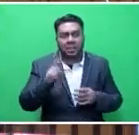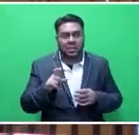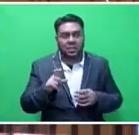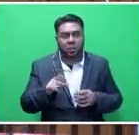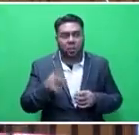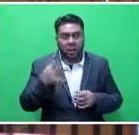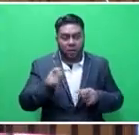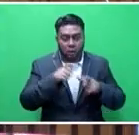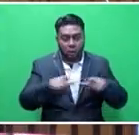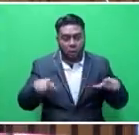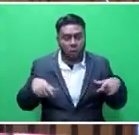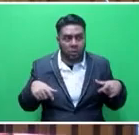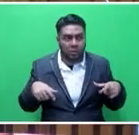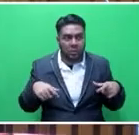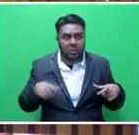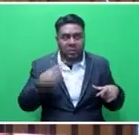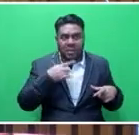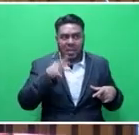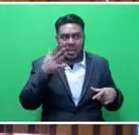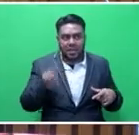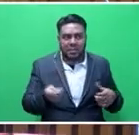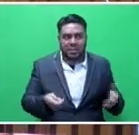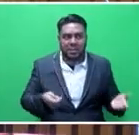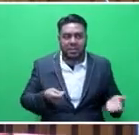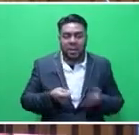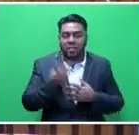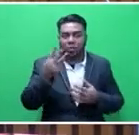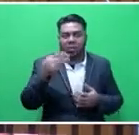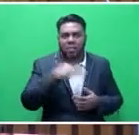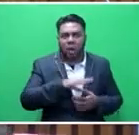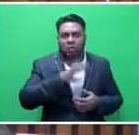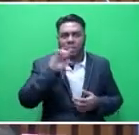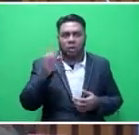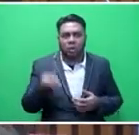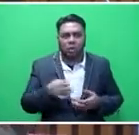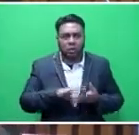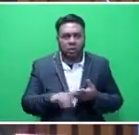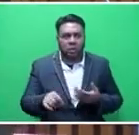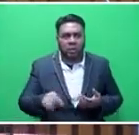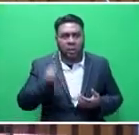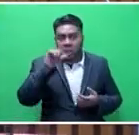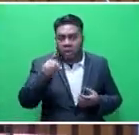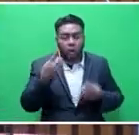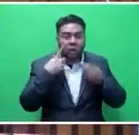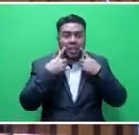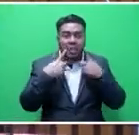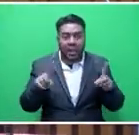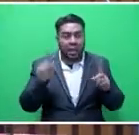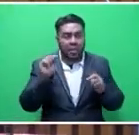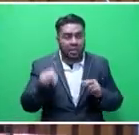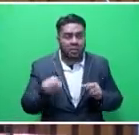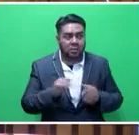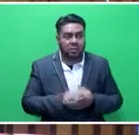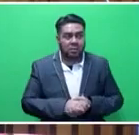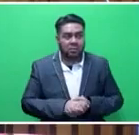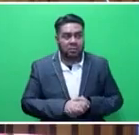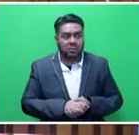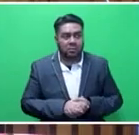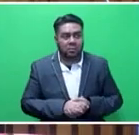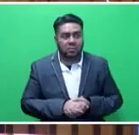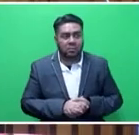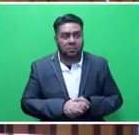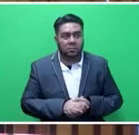in which the courts has actually said he must pay $3,000 in costs. He did not declare that. You